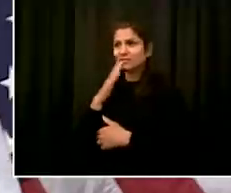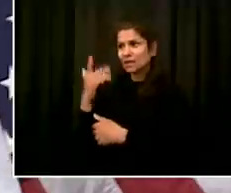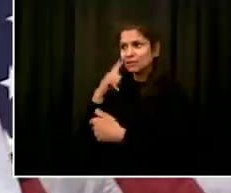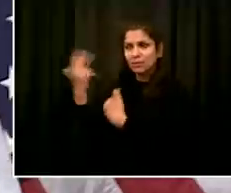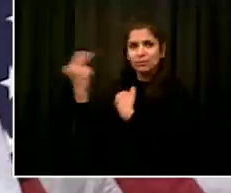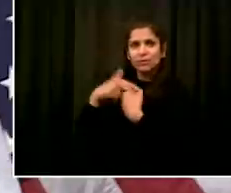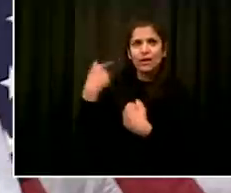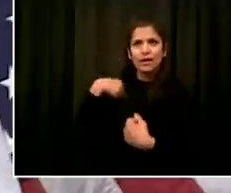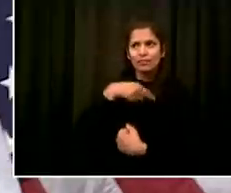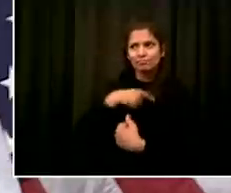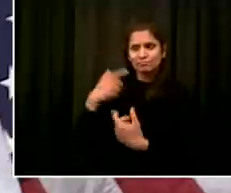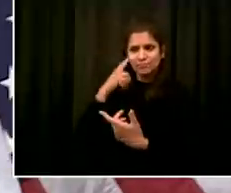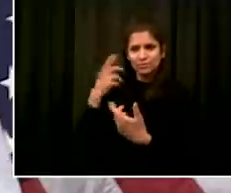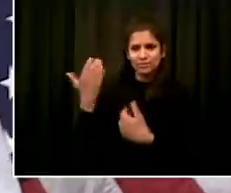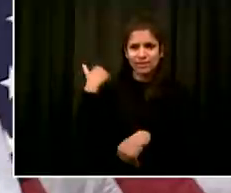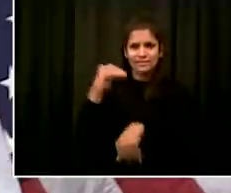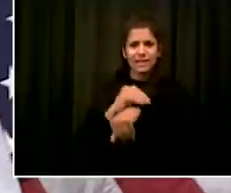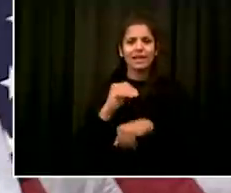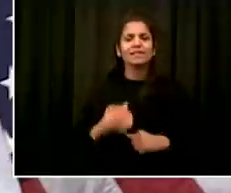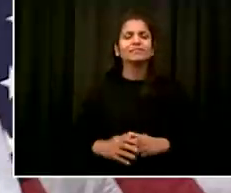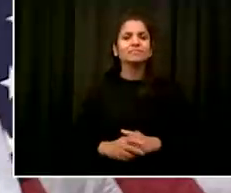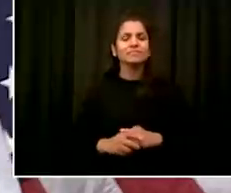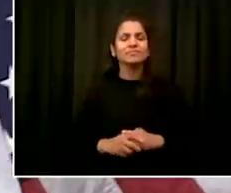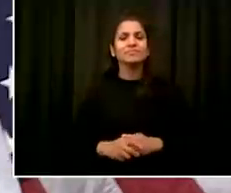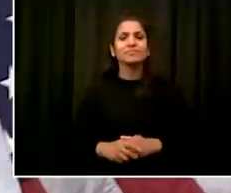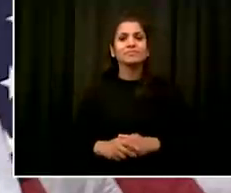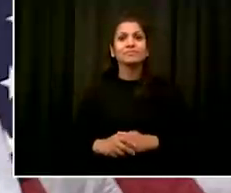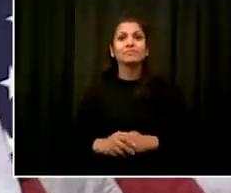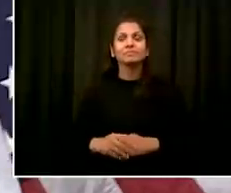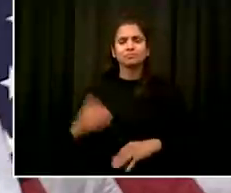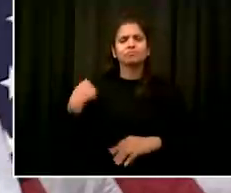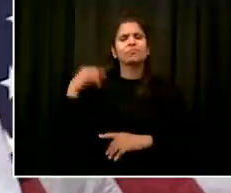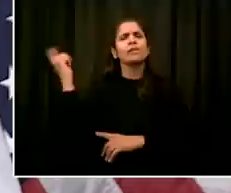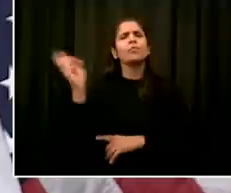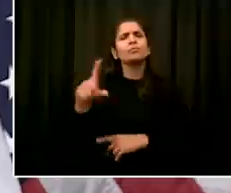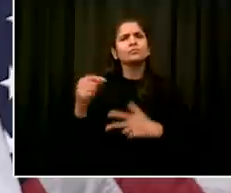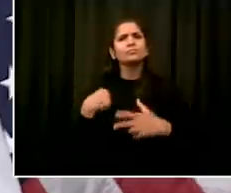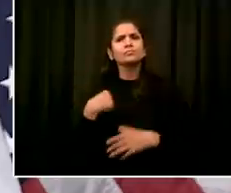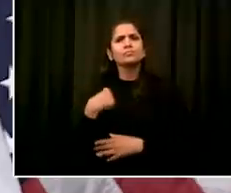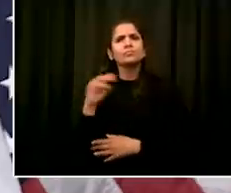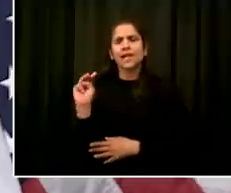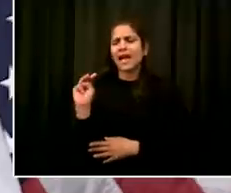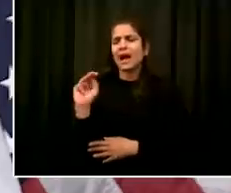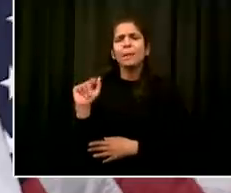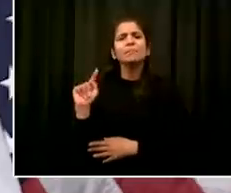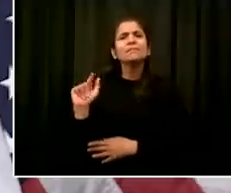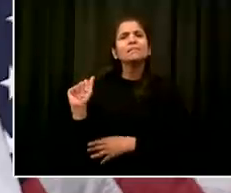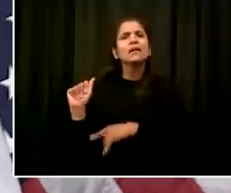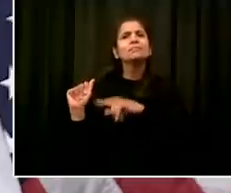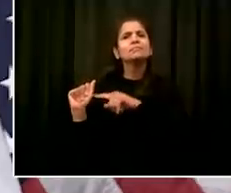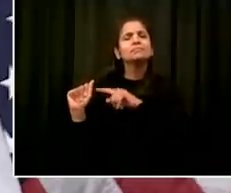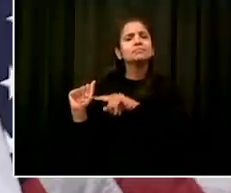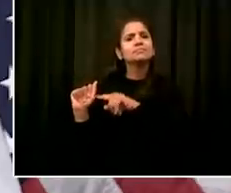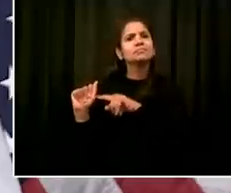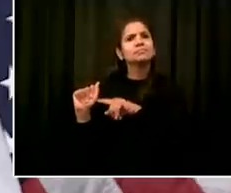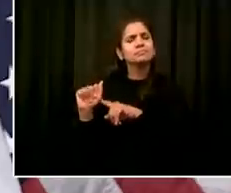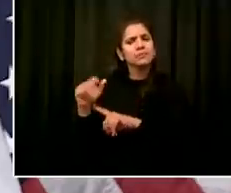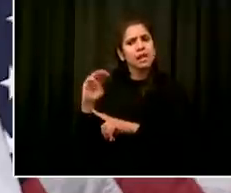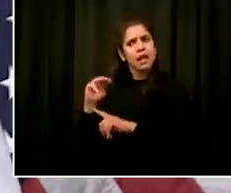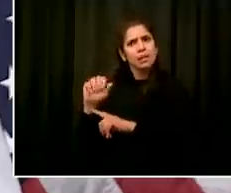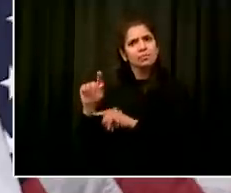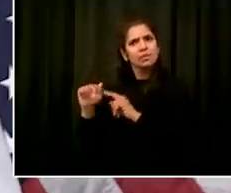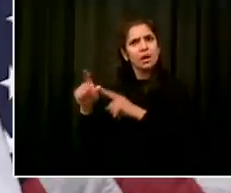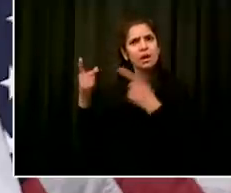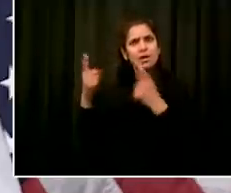So my questions are, so the MTA wants the city to provide volunteers to help with the social distancing efforts. Is that